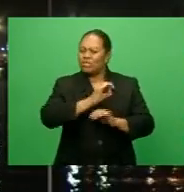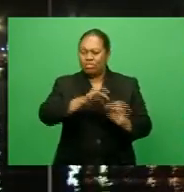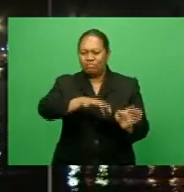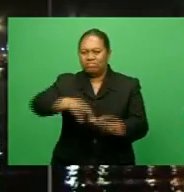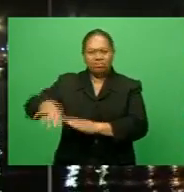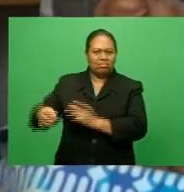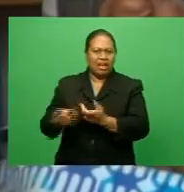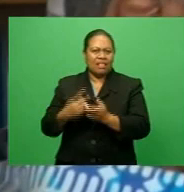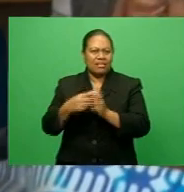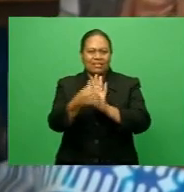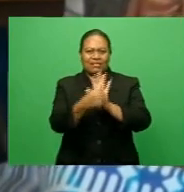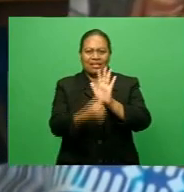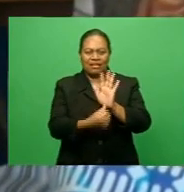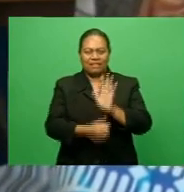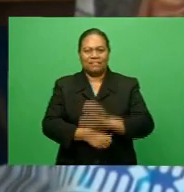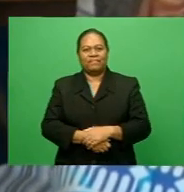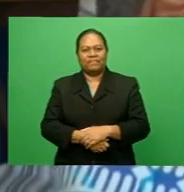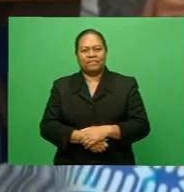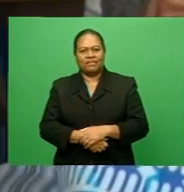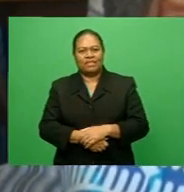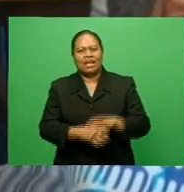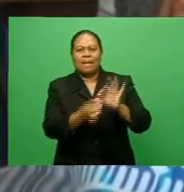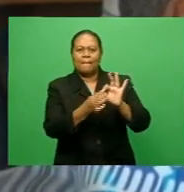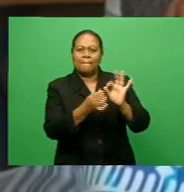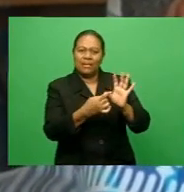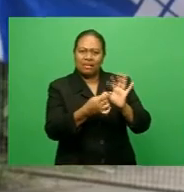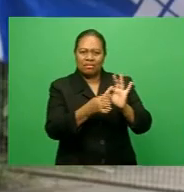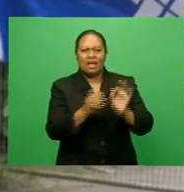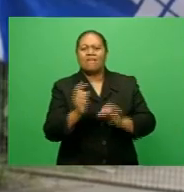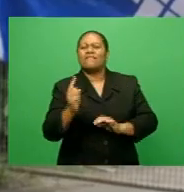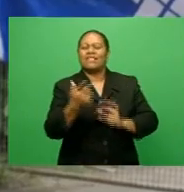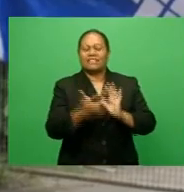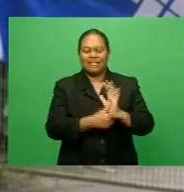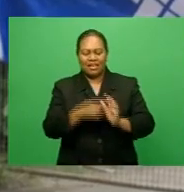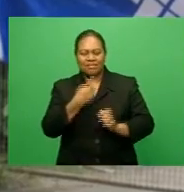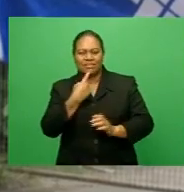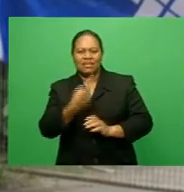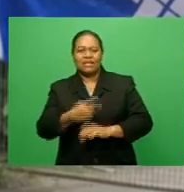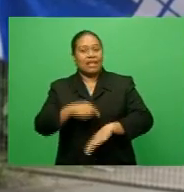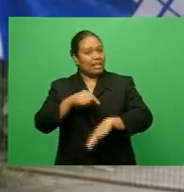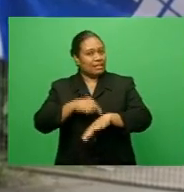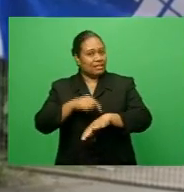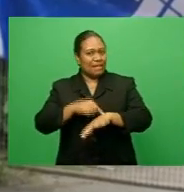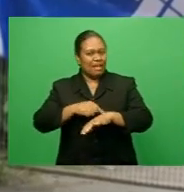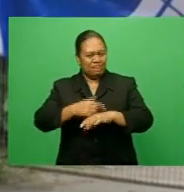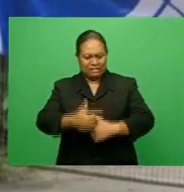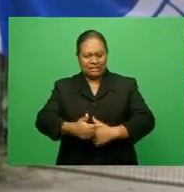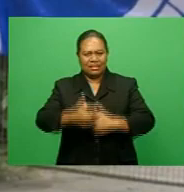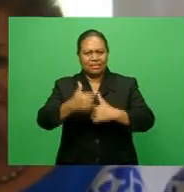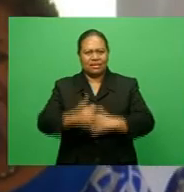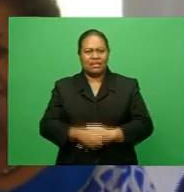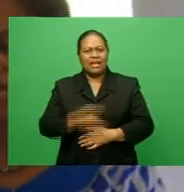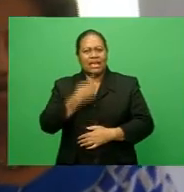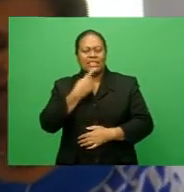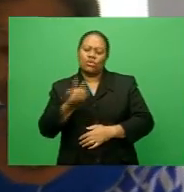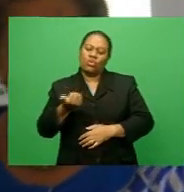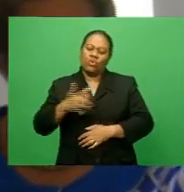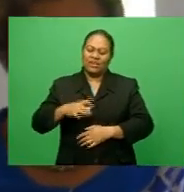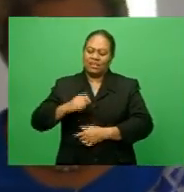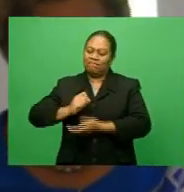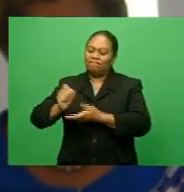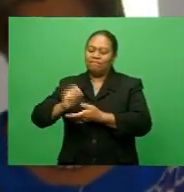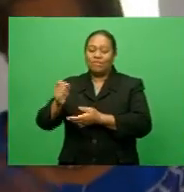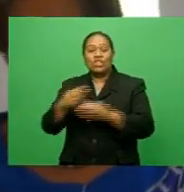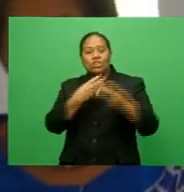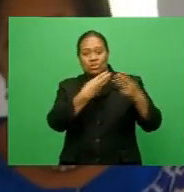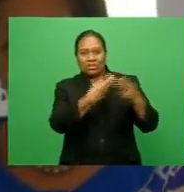agenda. Dr. Mbamba has spoken for the first time about time constraints, saying he has written to Sodelpa President Ratu